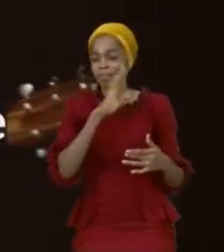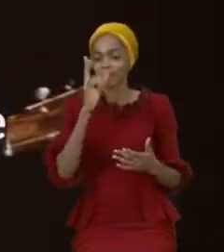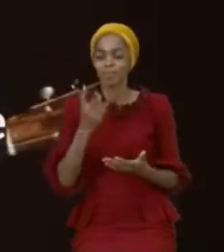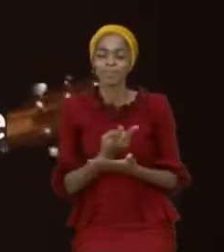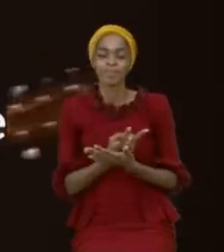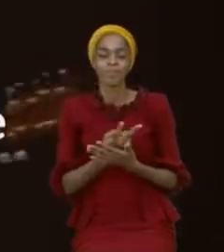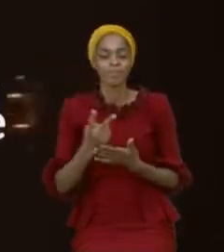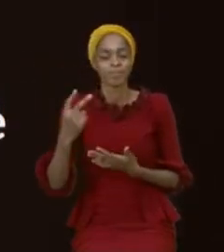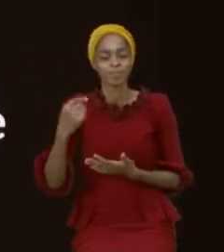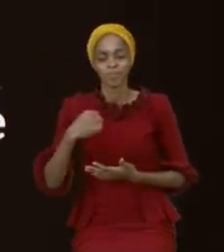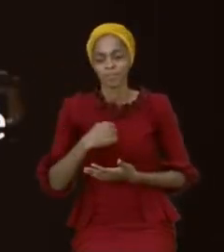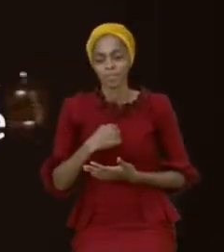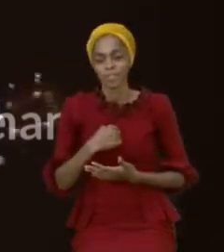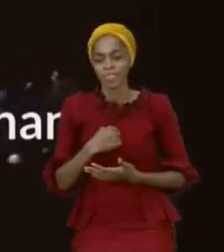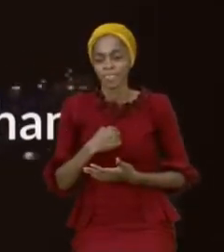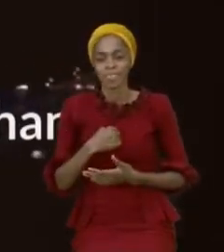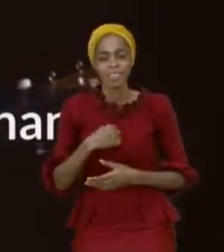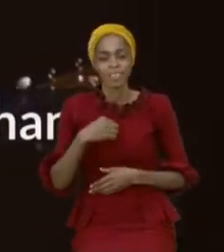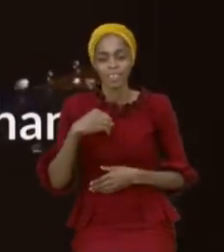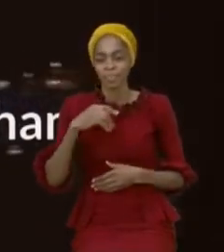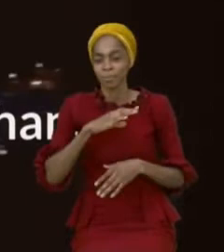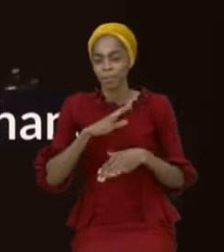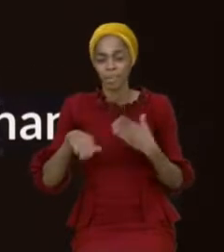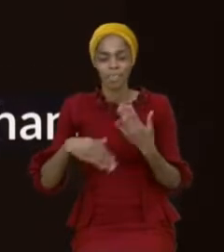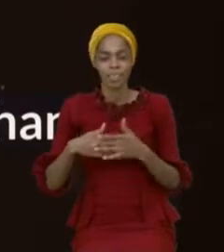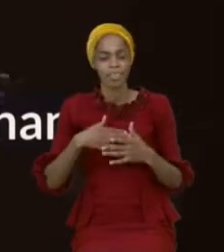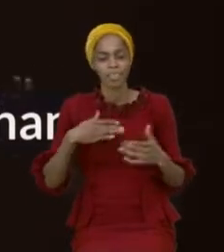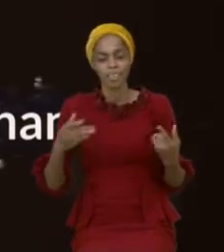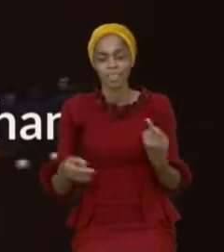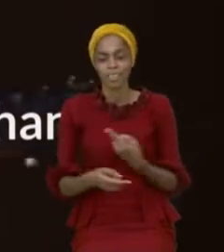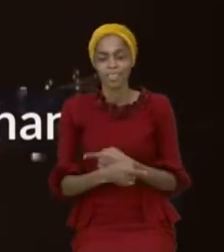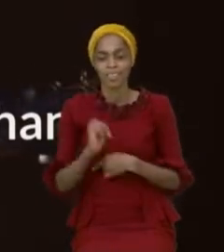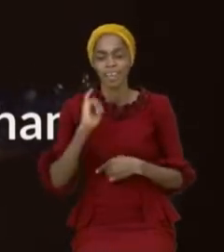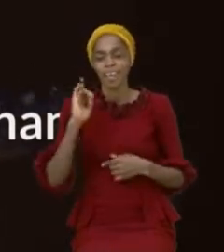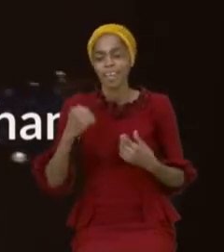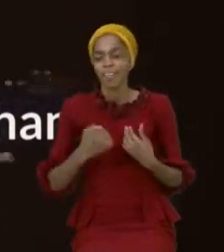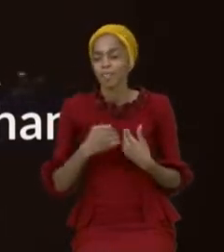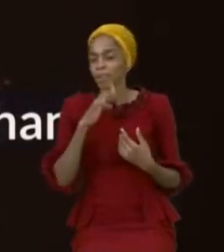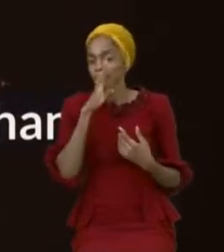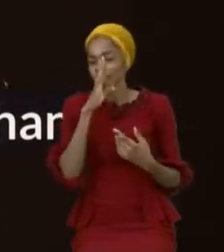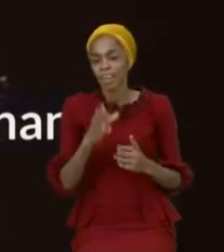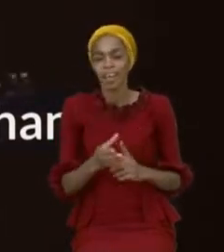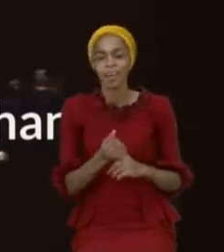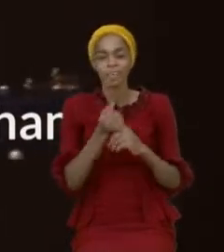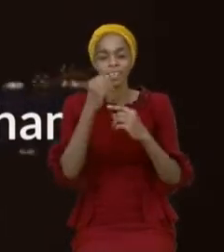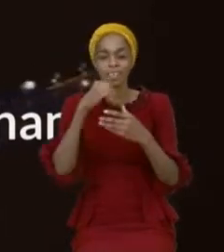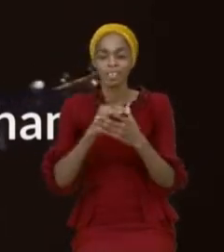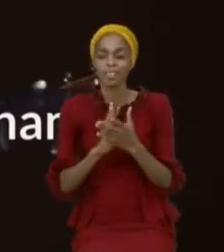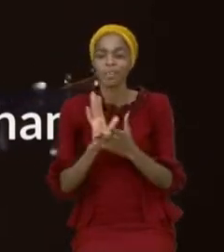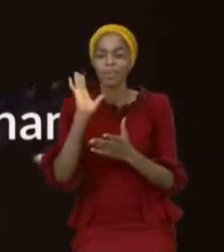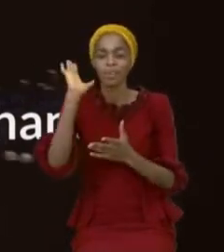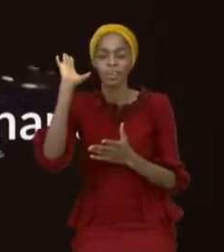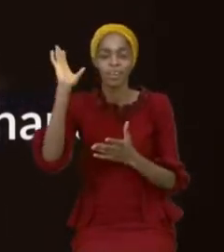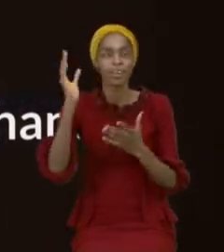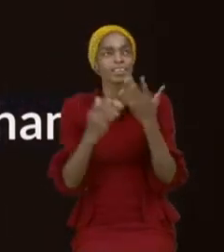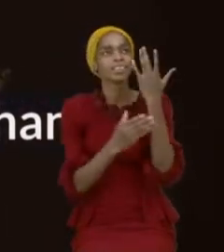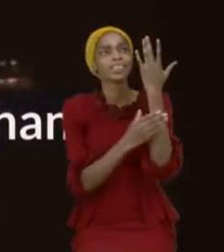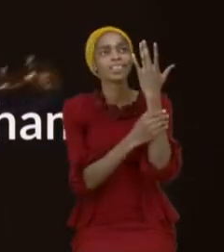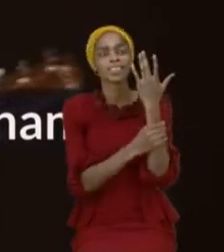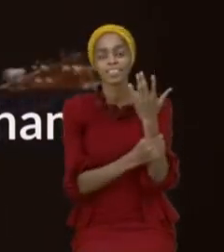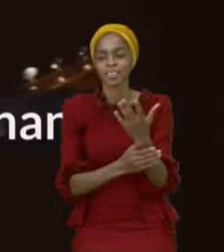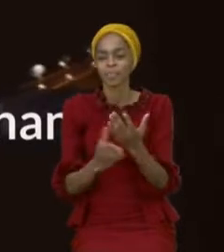Fails me, and all my days I've been held in your